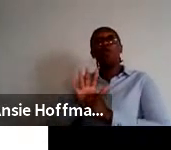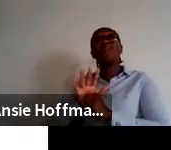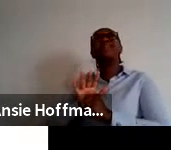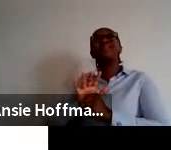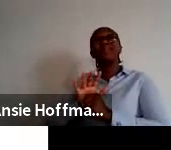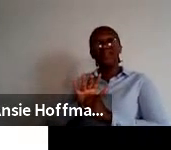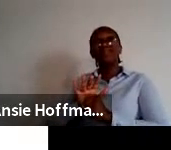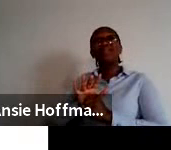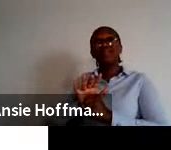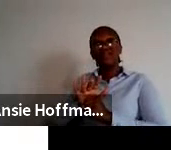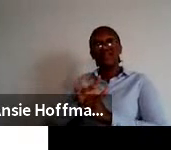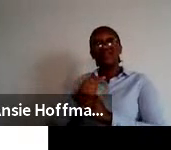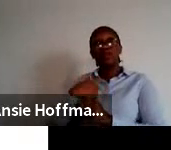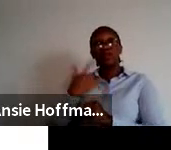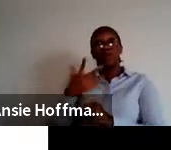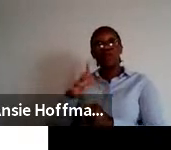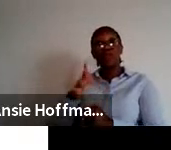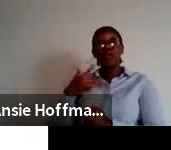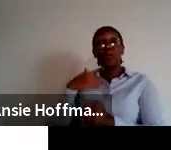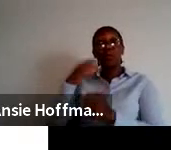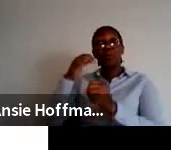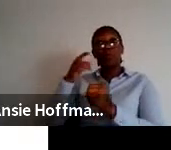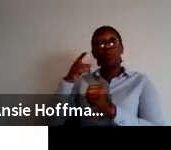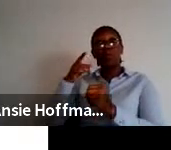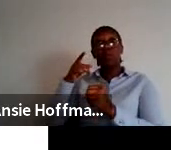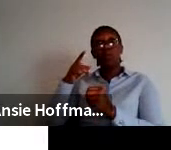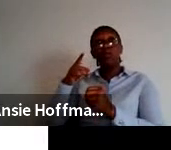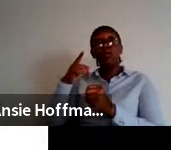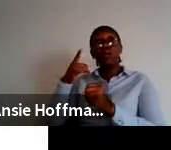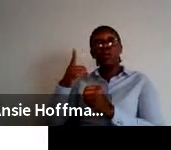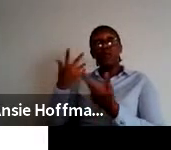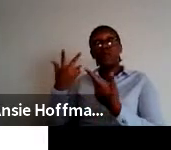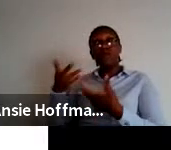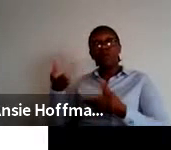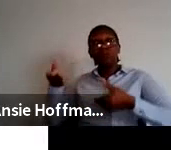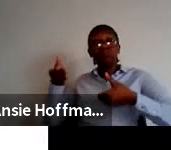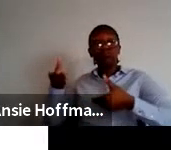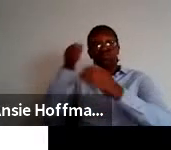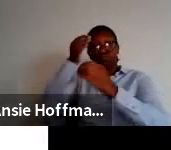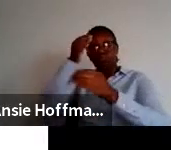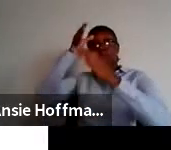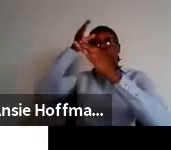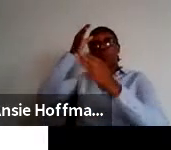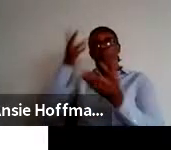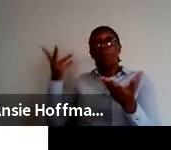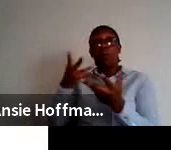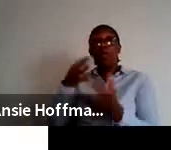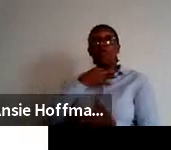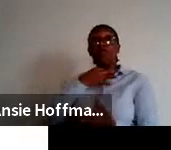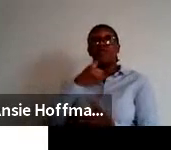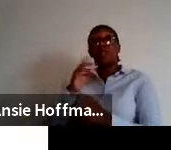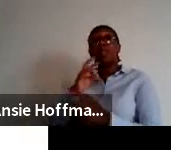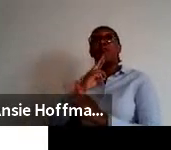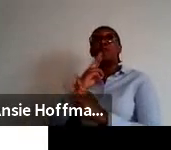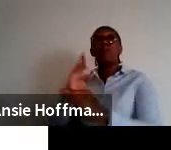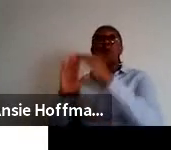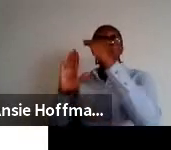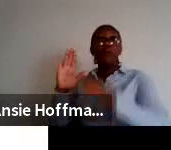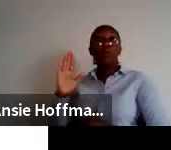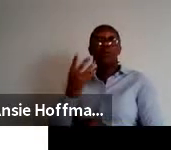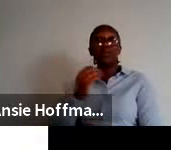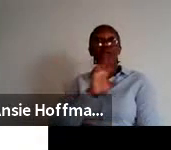the study that was conducted by Europol, whose reports indicate that there is about